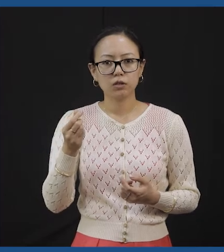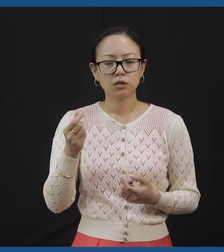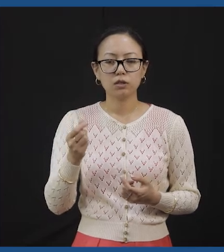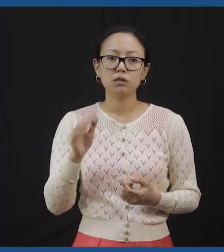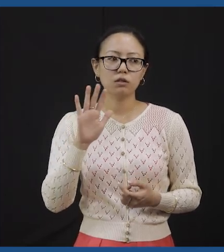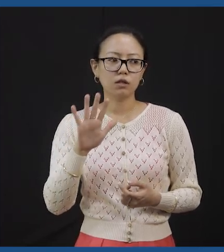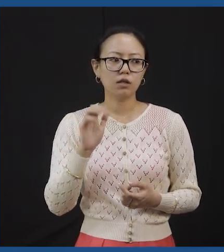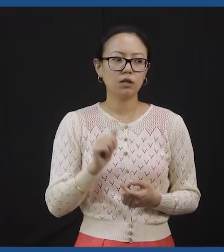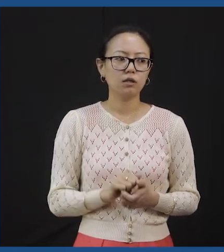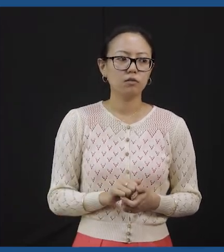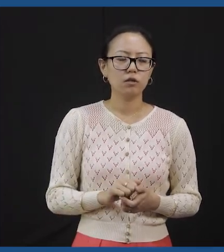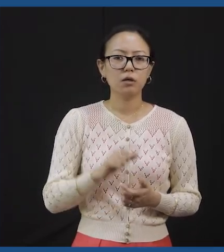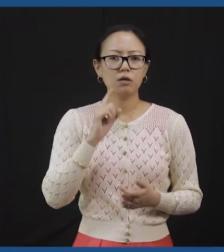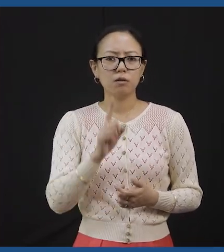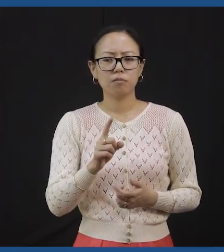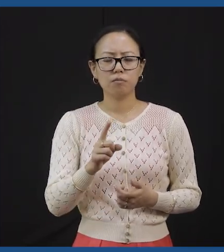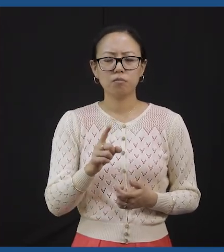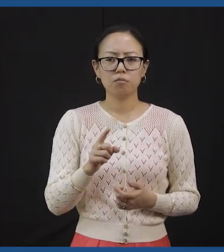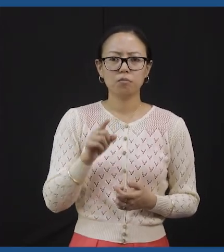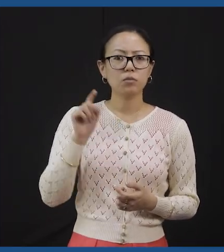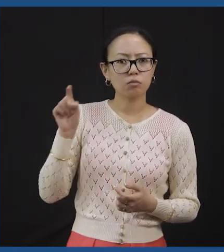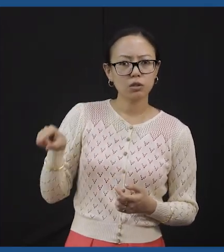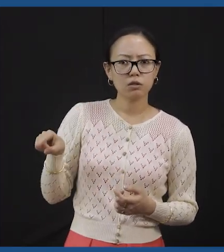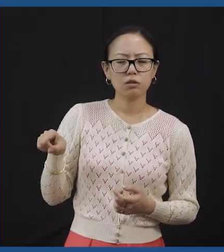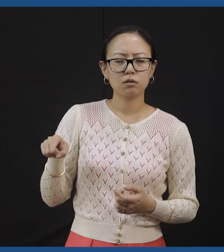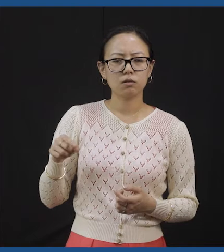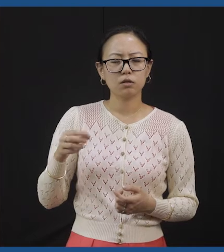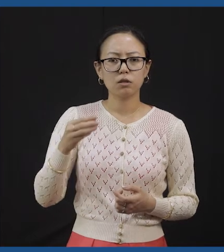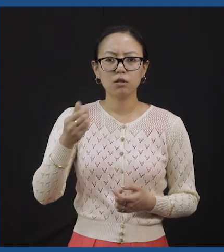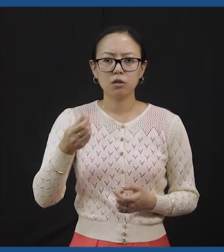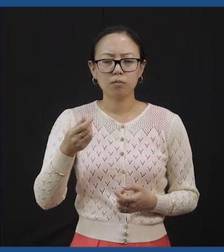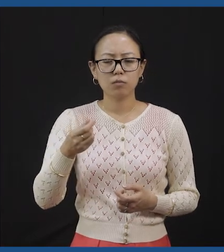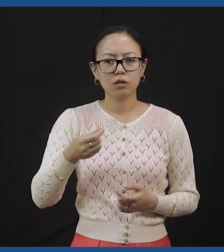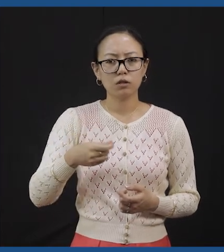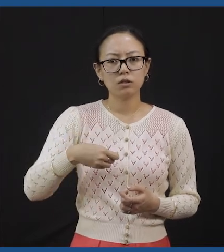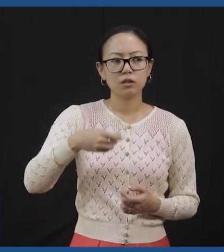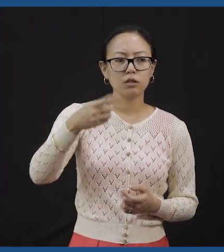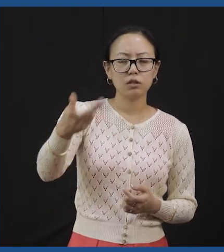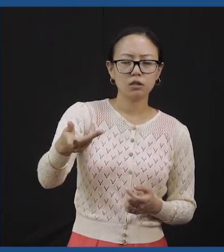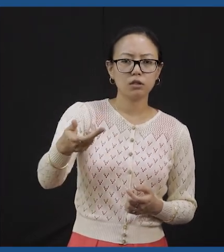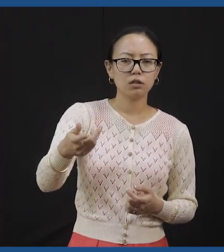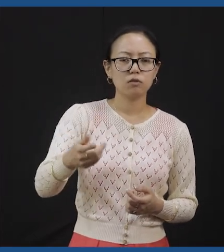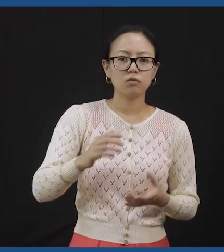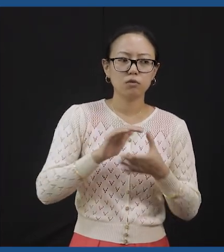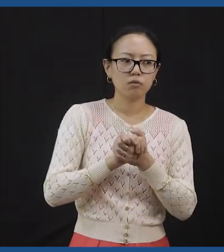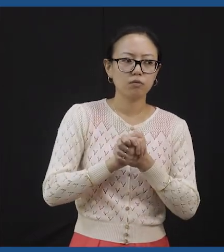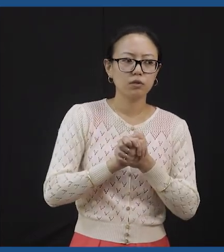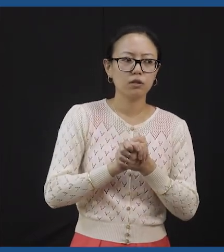Bei left with? So here the information given is he has total amount